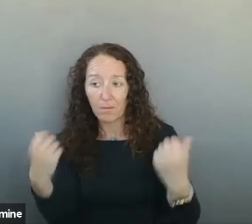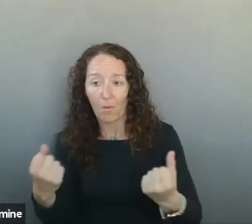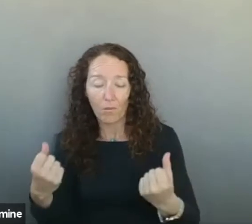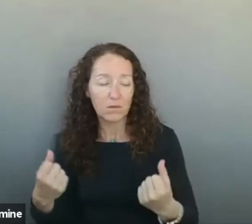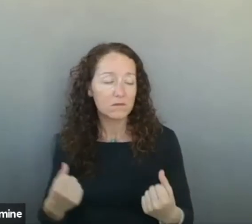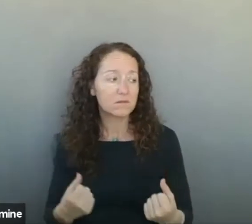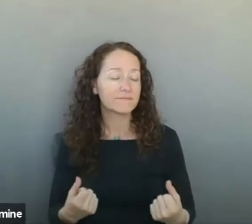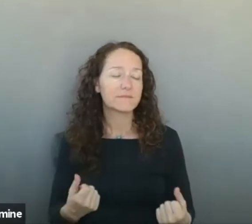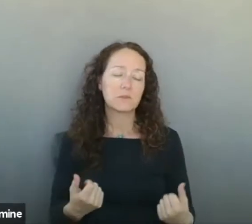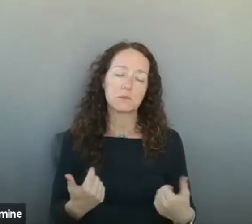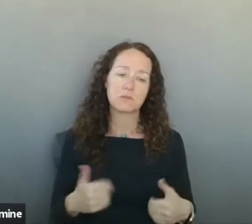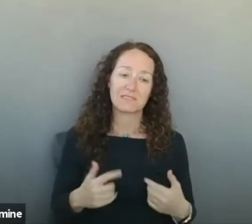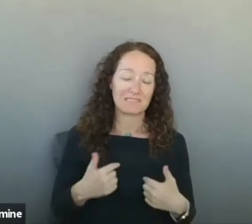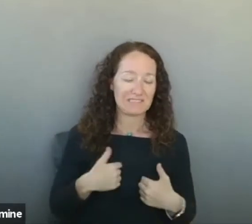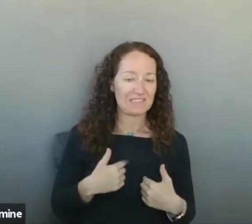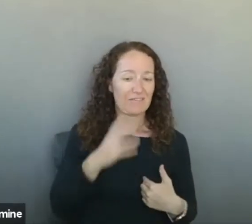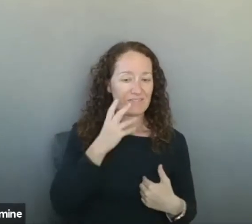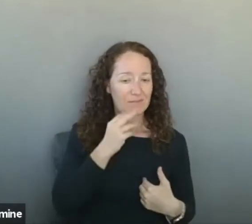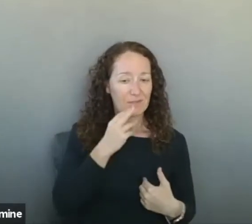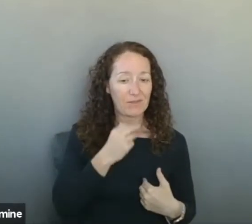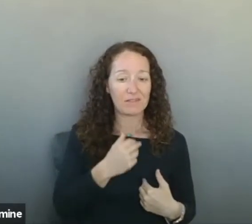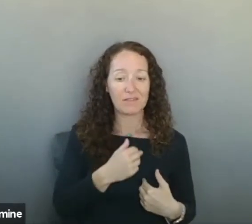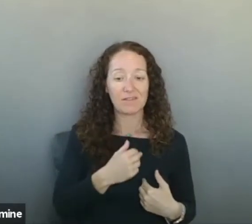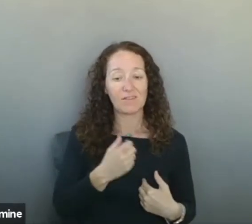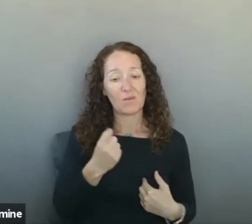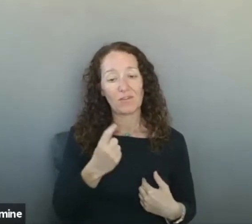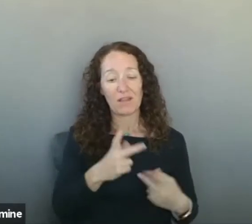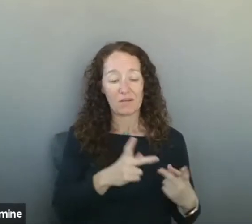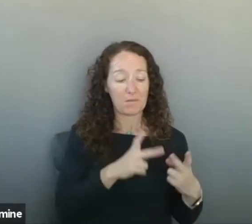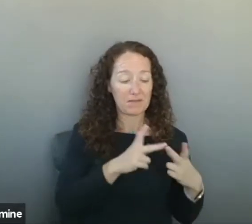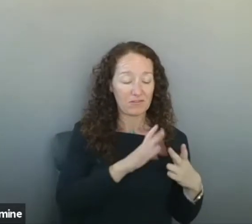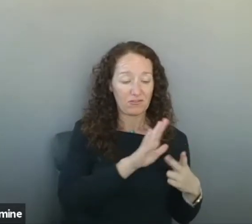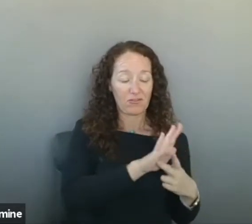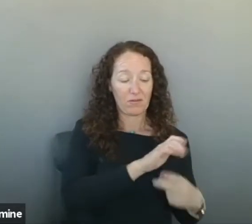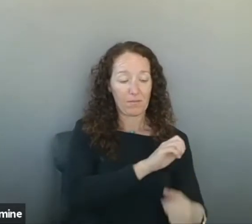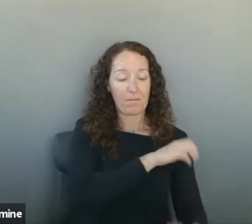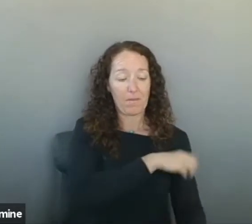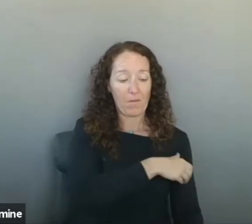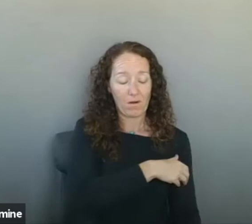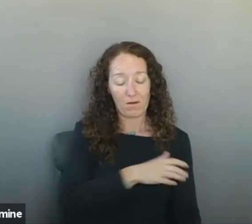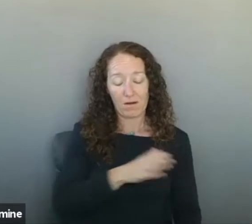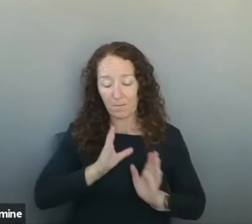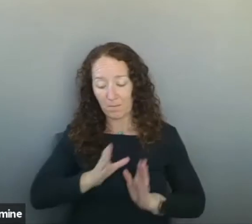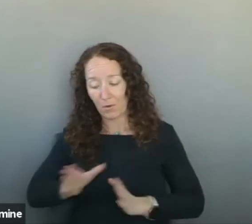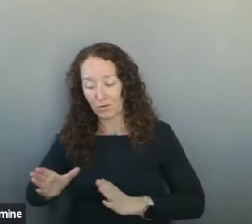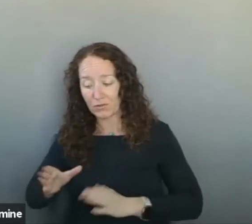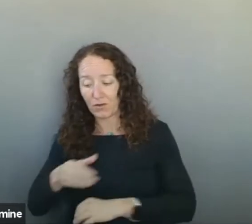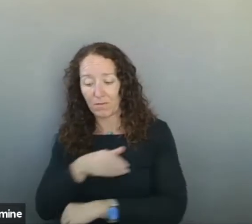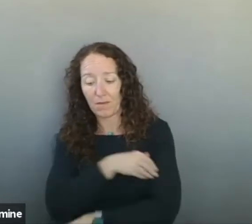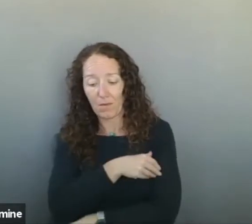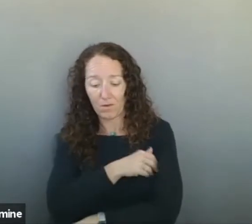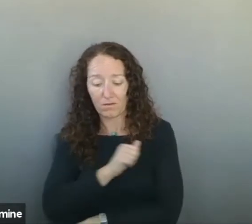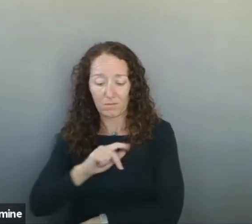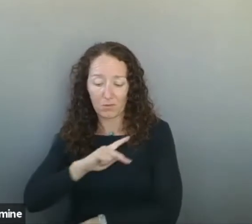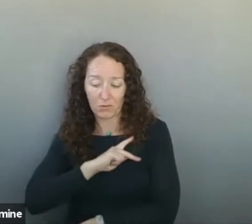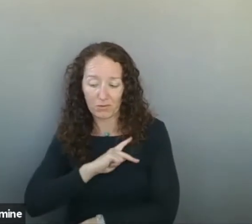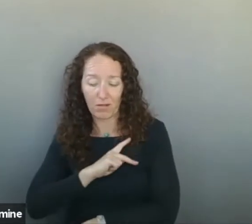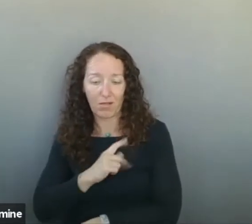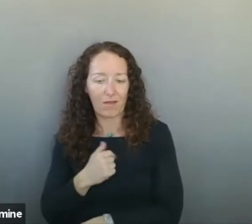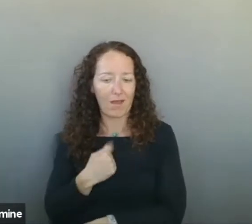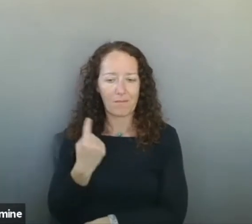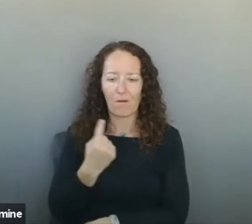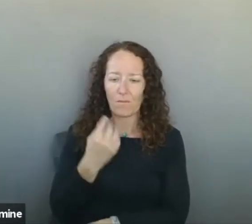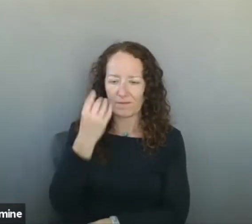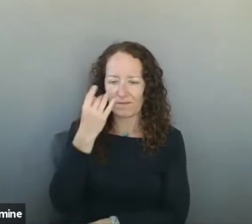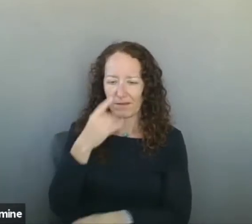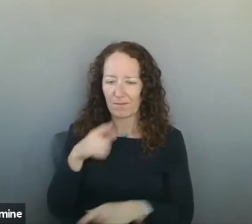that we all, again, positional power, personal power. And I am constantly thinking about my personal power and my positional power, and sometimes